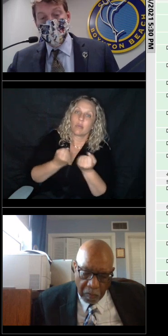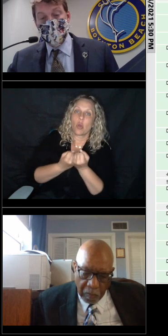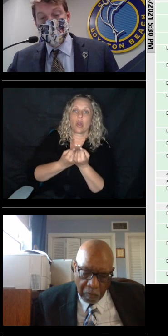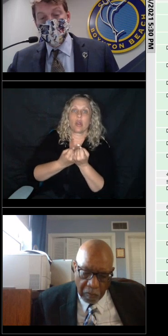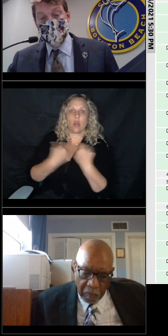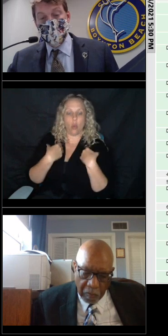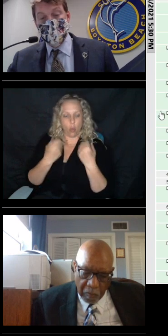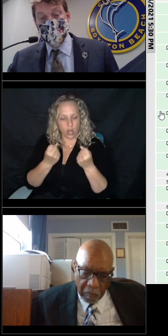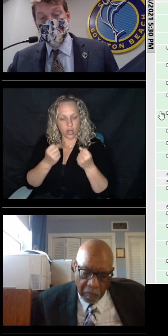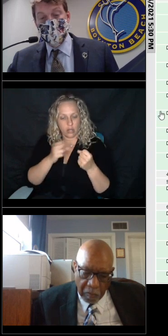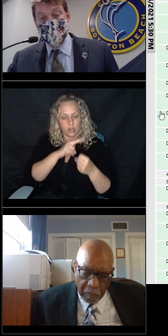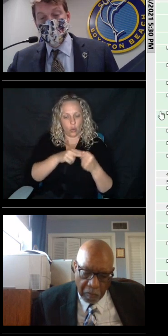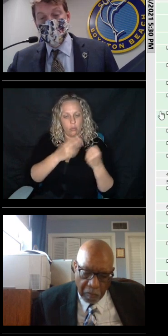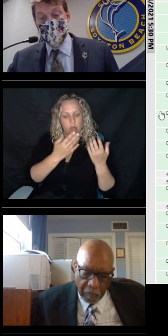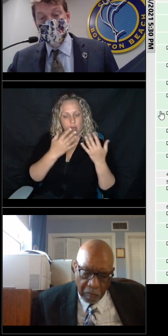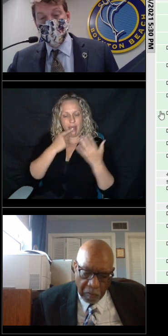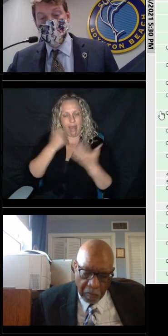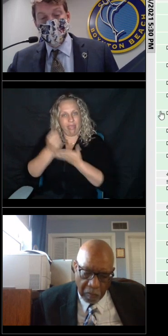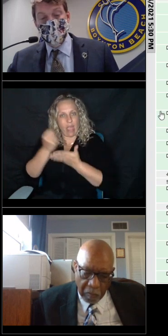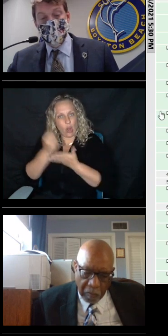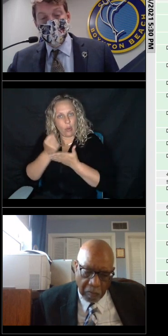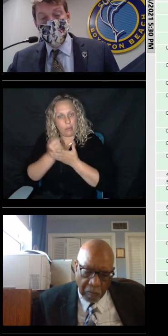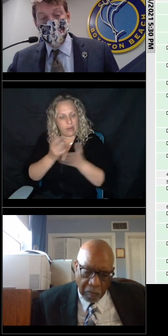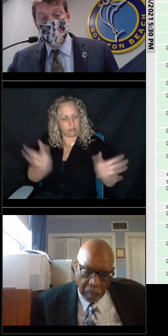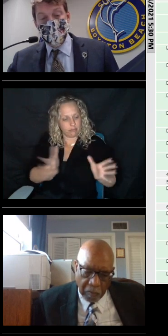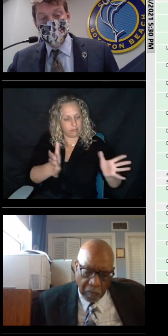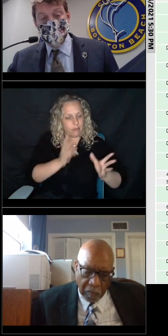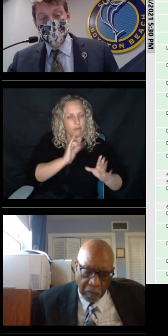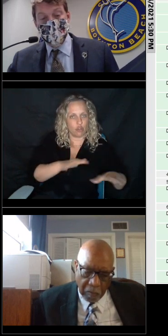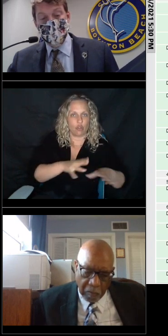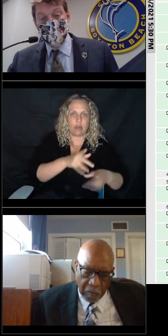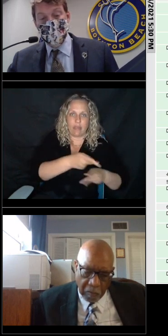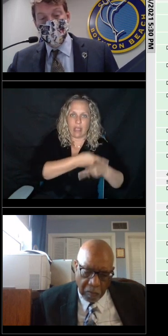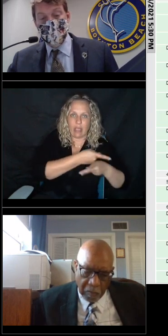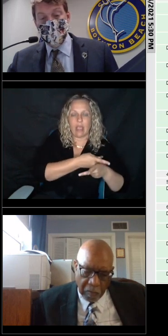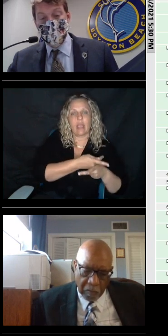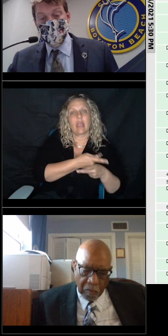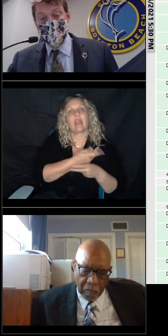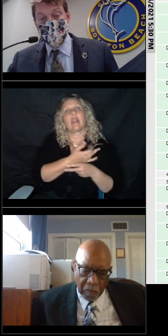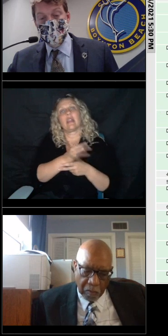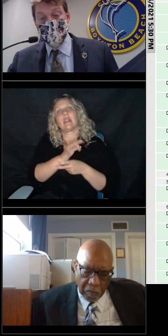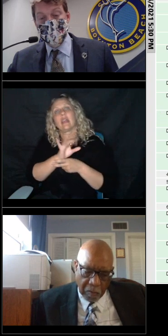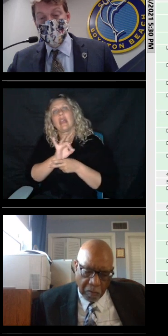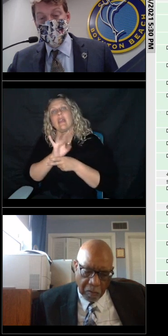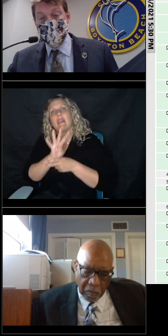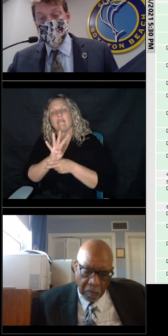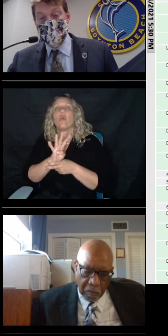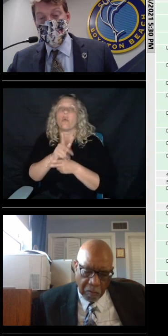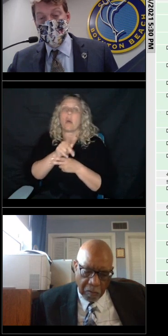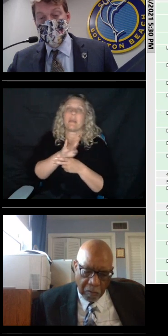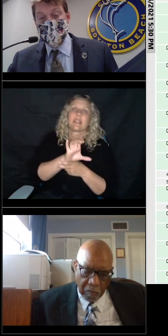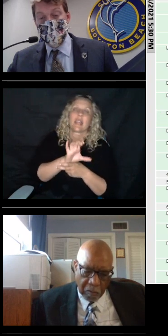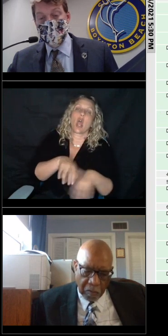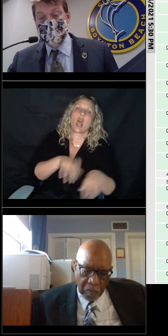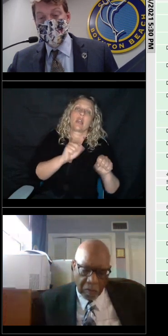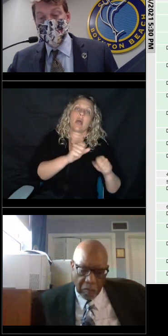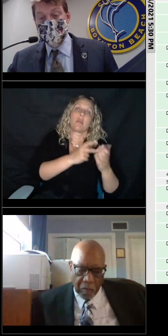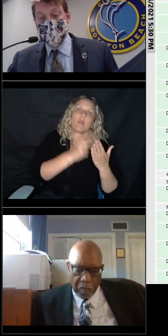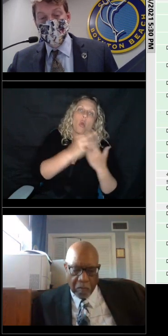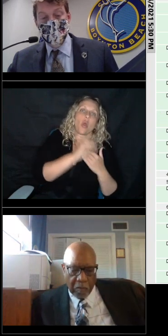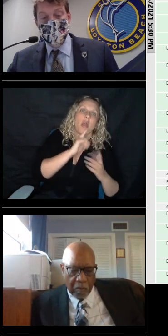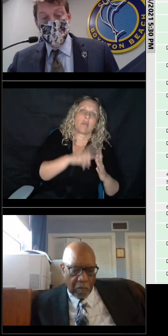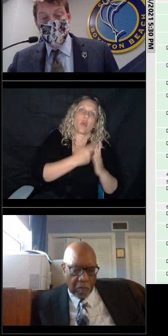normalcy, and therapeutic initiatives for children in care. And whereas in 1984, Palm Beach County adopted the program and began with